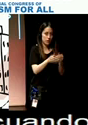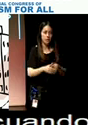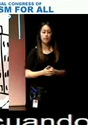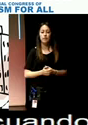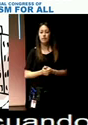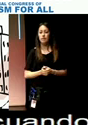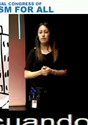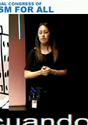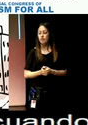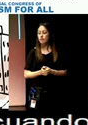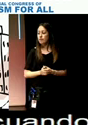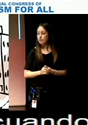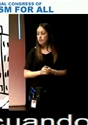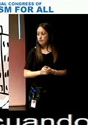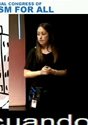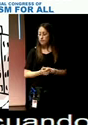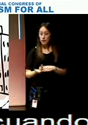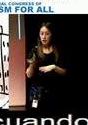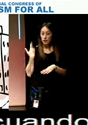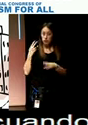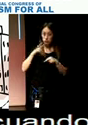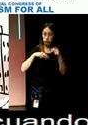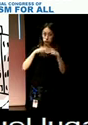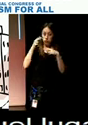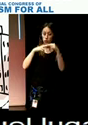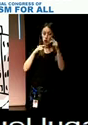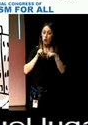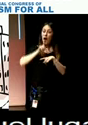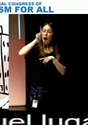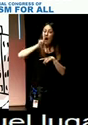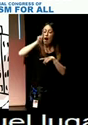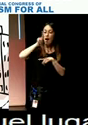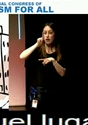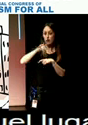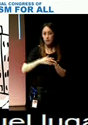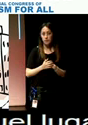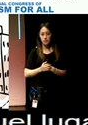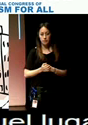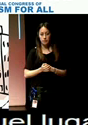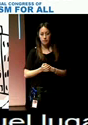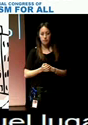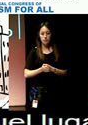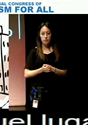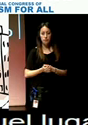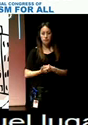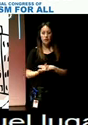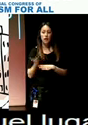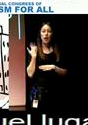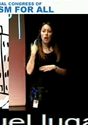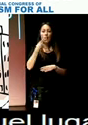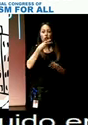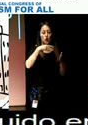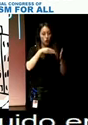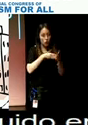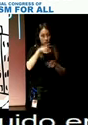of the archaeology of 2,000 years ago. At the time of Jesus, at the time of that